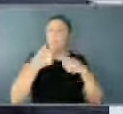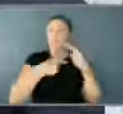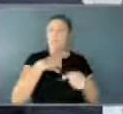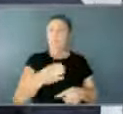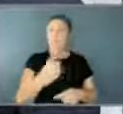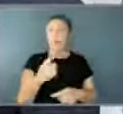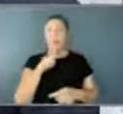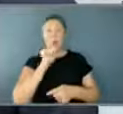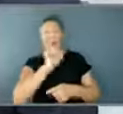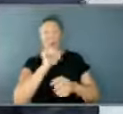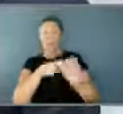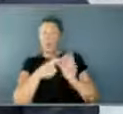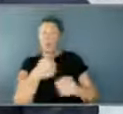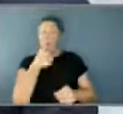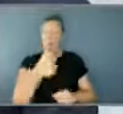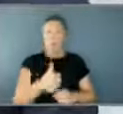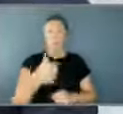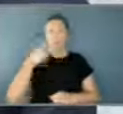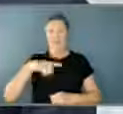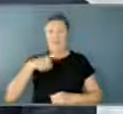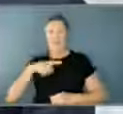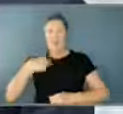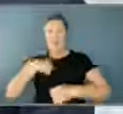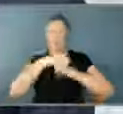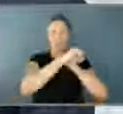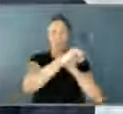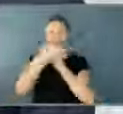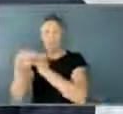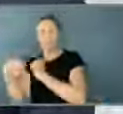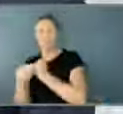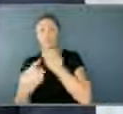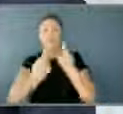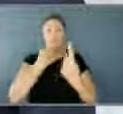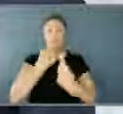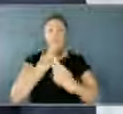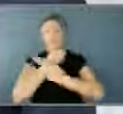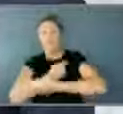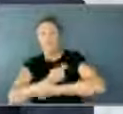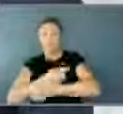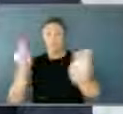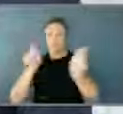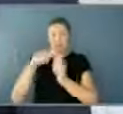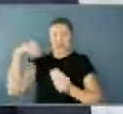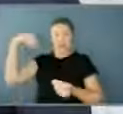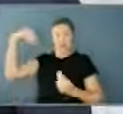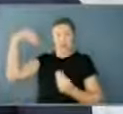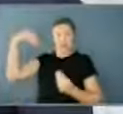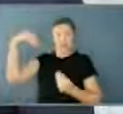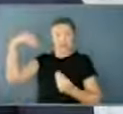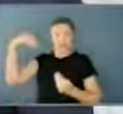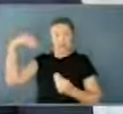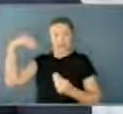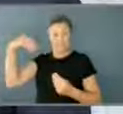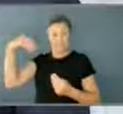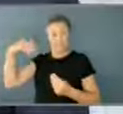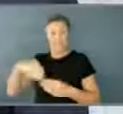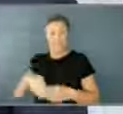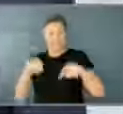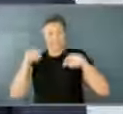that's why the information campaign that we will be rolling out, and you've already seen elements of that already, that is there